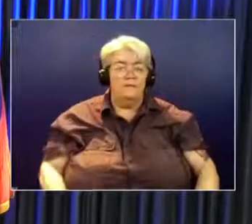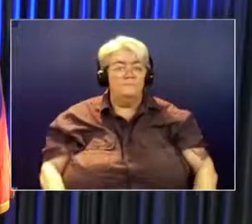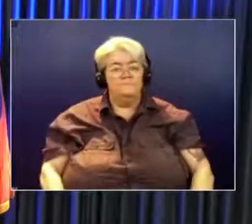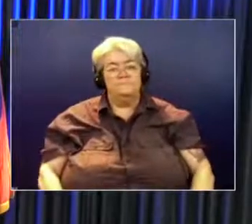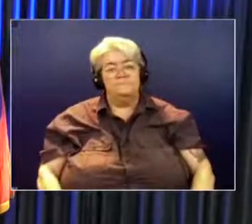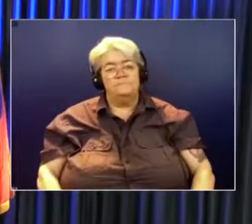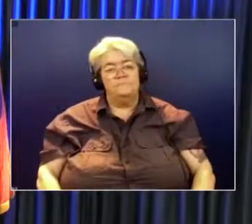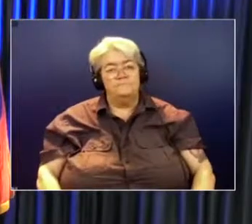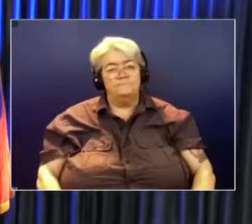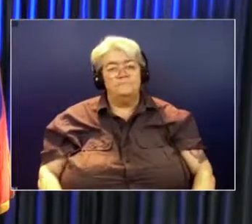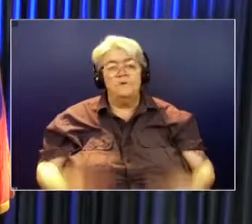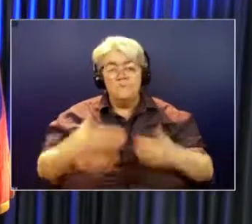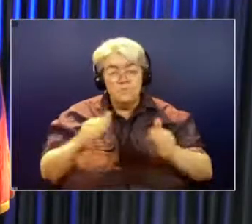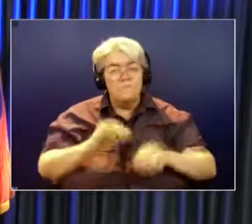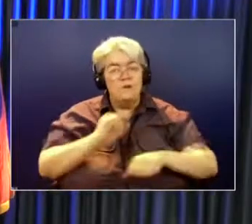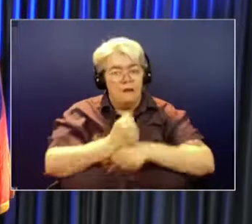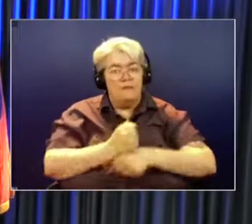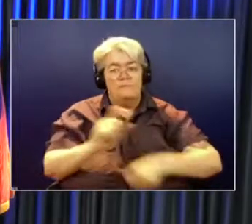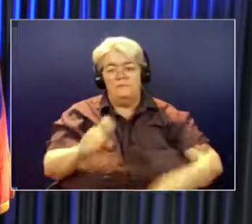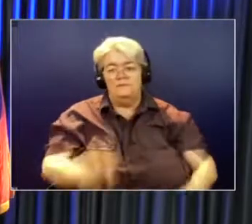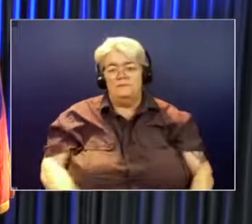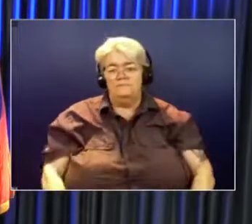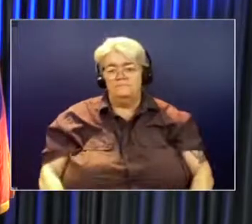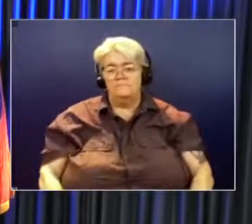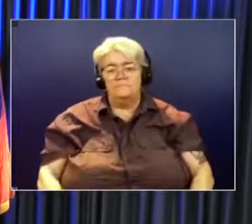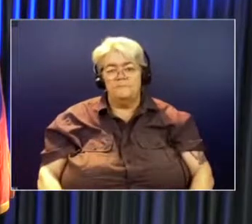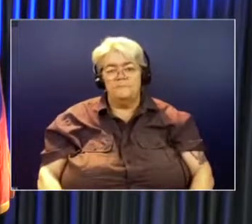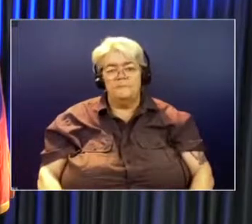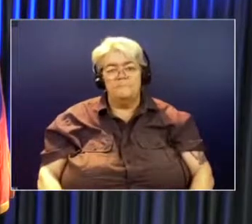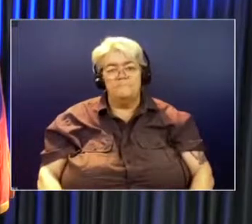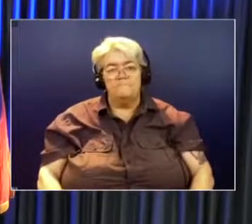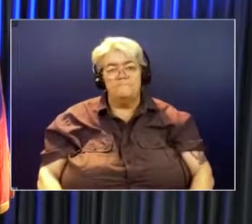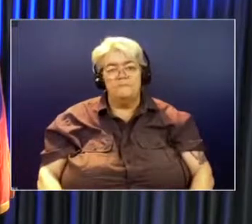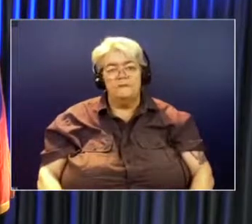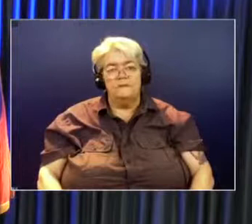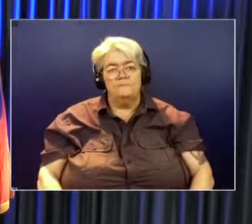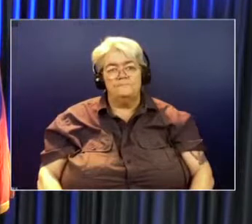Slightly, like not too bad actually, Okay. because then if you put the podium. Yeah.